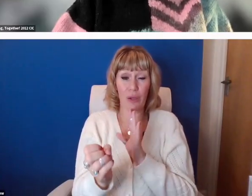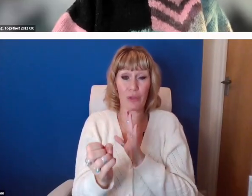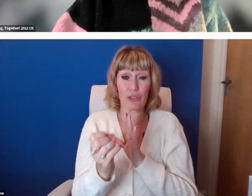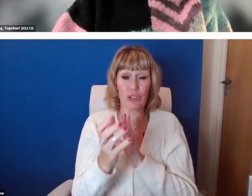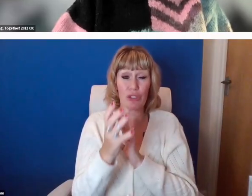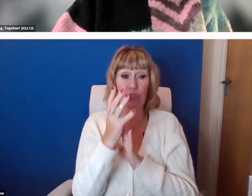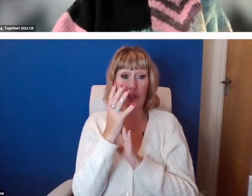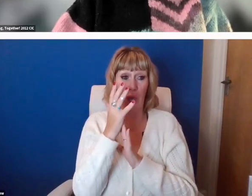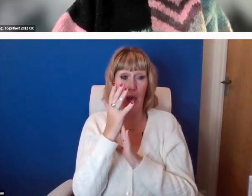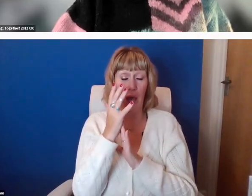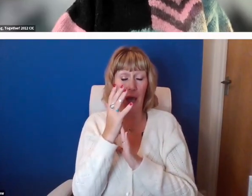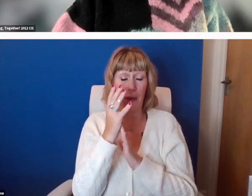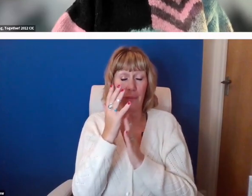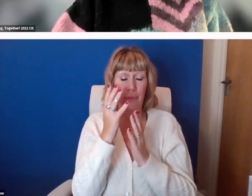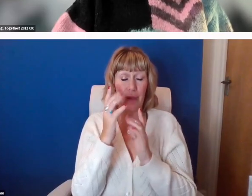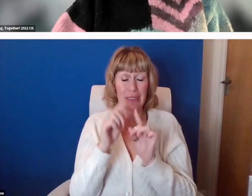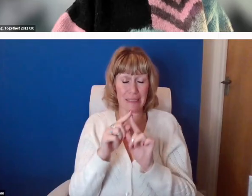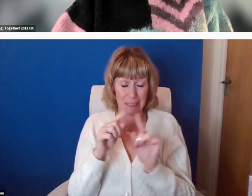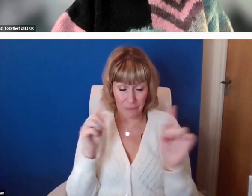lives we're supposed to lead.